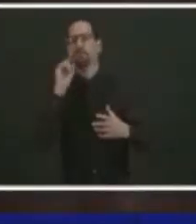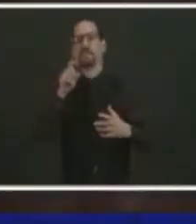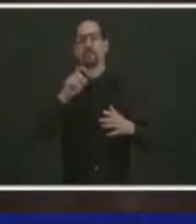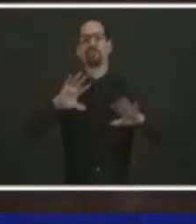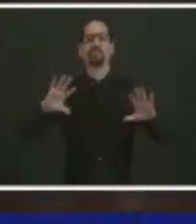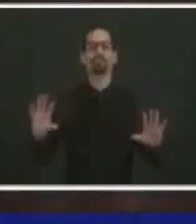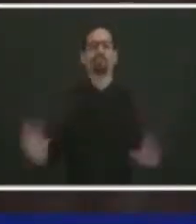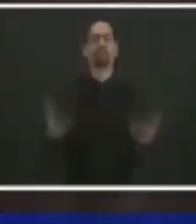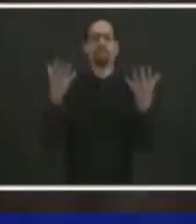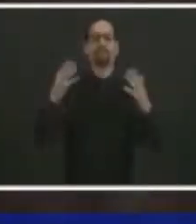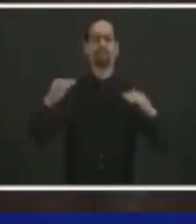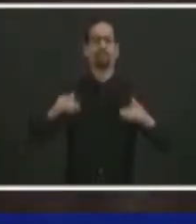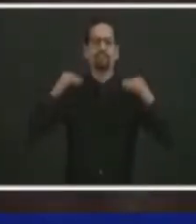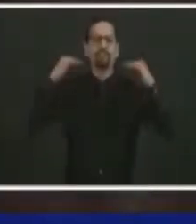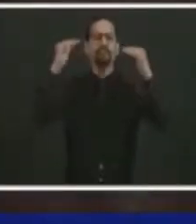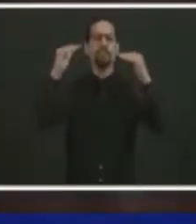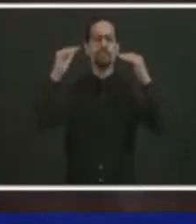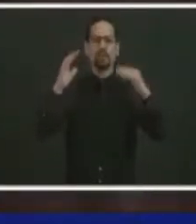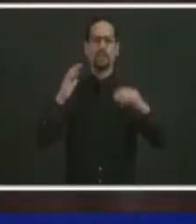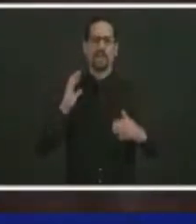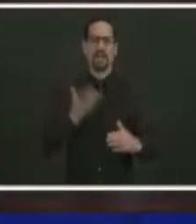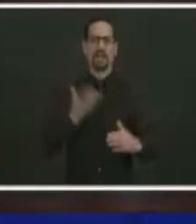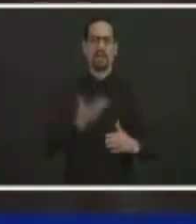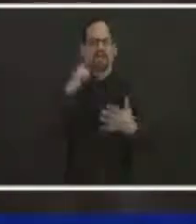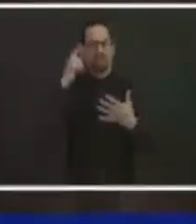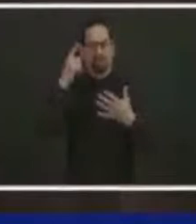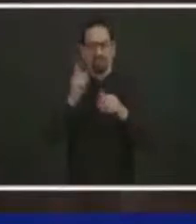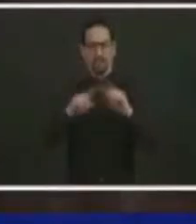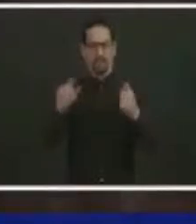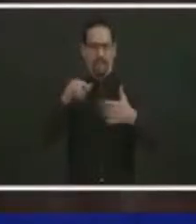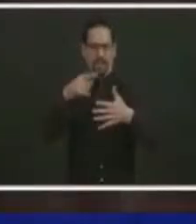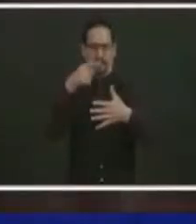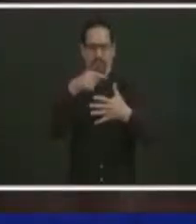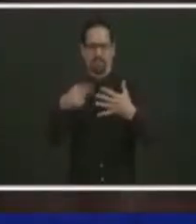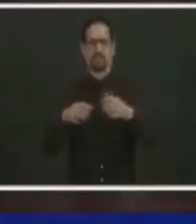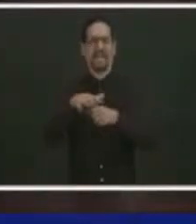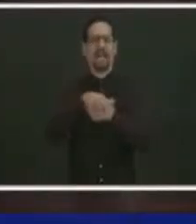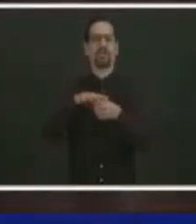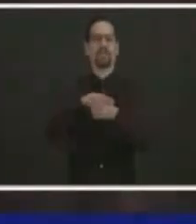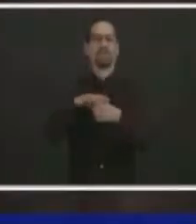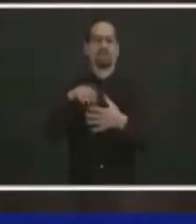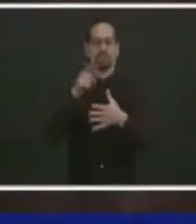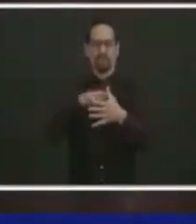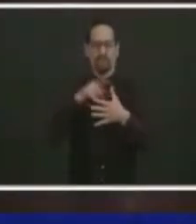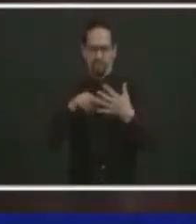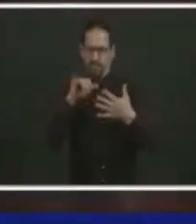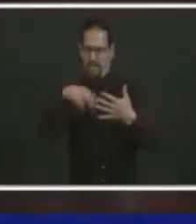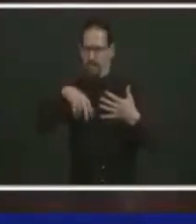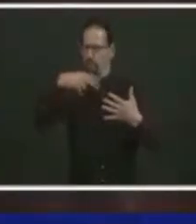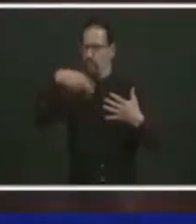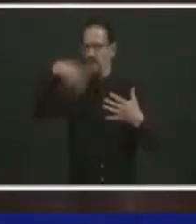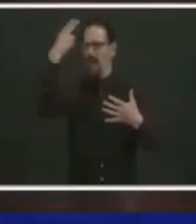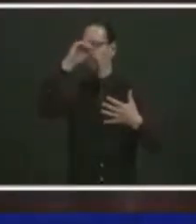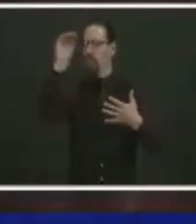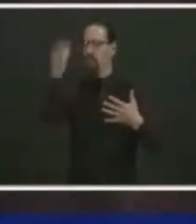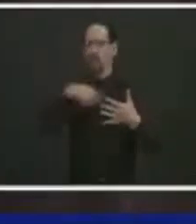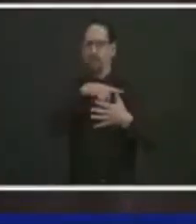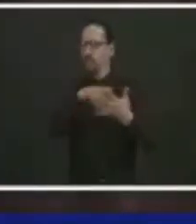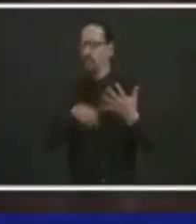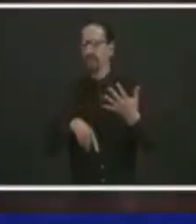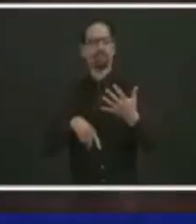particularly in the communities that are disproportionately impacted. We know that that is going to